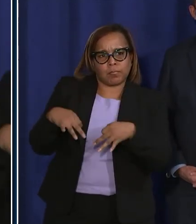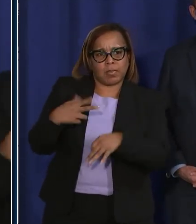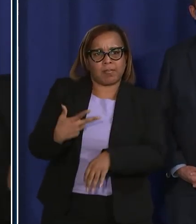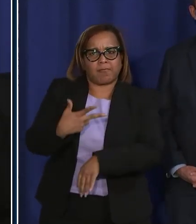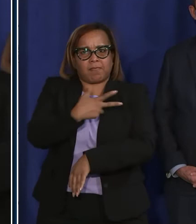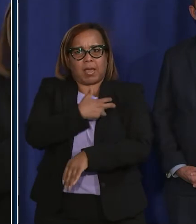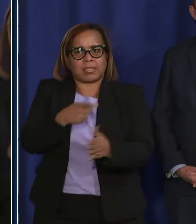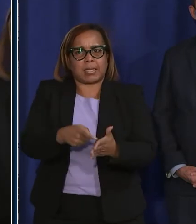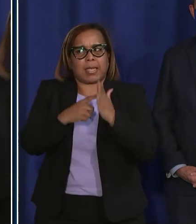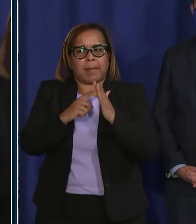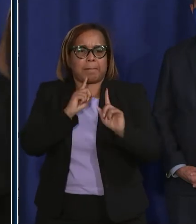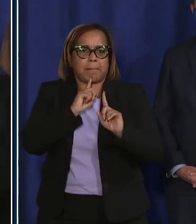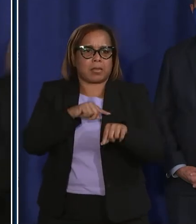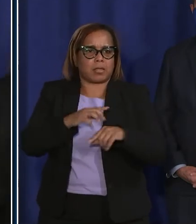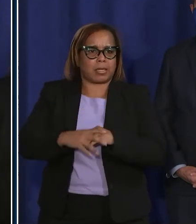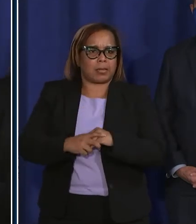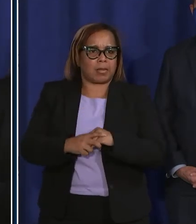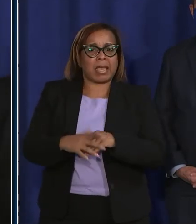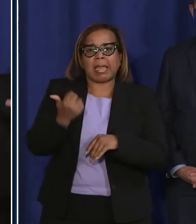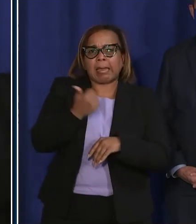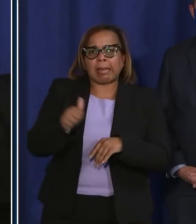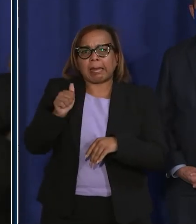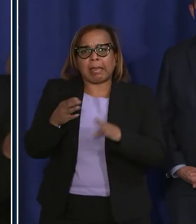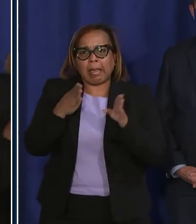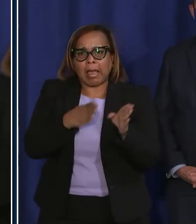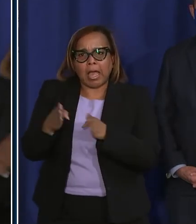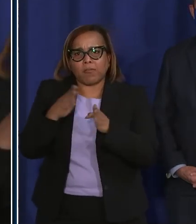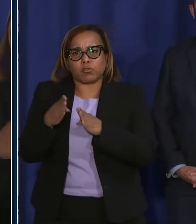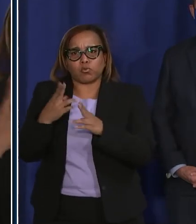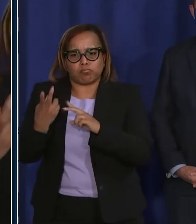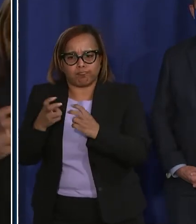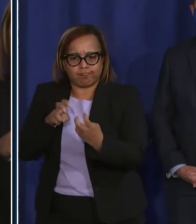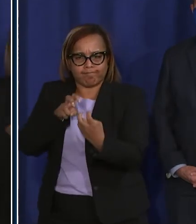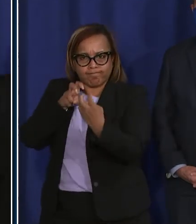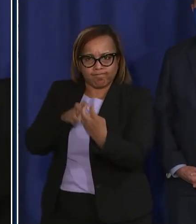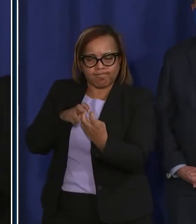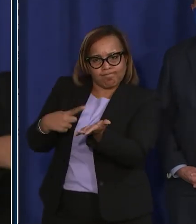vaccine mandate? Is there any effort to sit down and